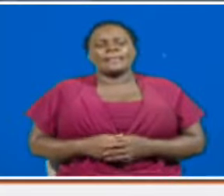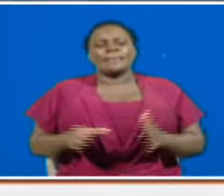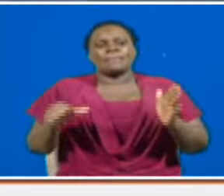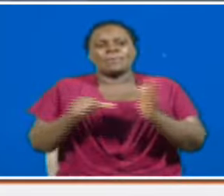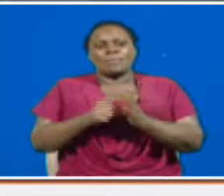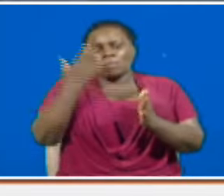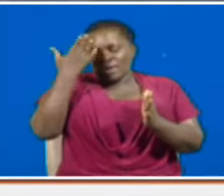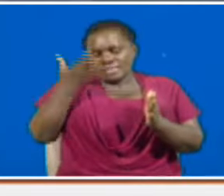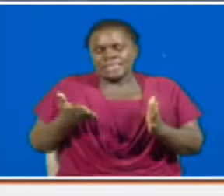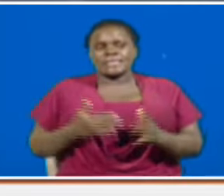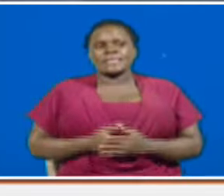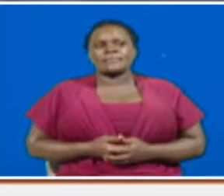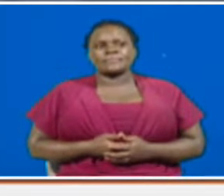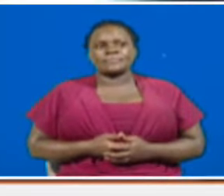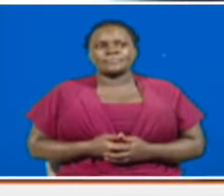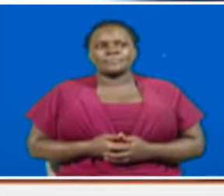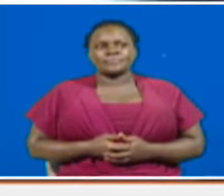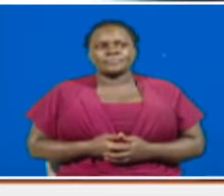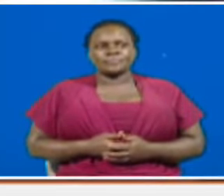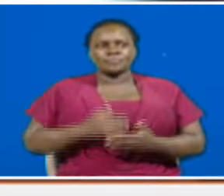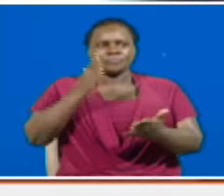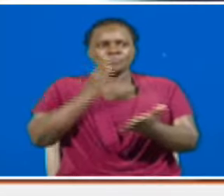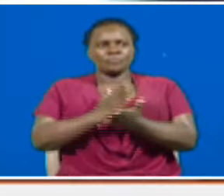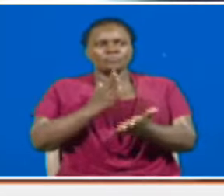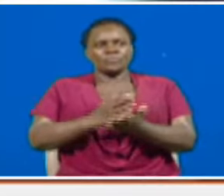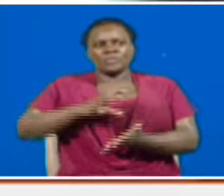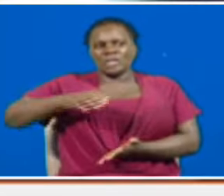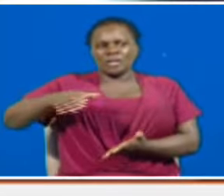actually the problem why we are in this crisis. Well, we definitely hope the counties come to the negotiation.